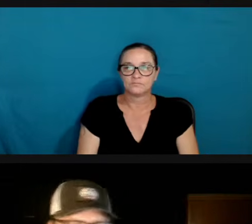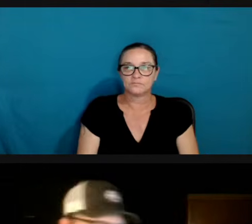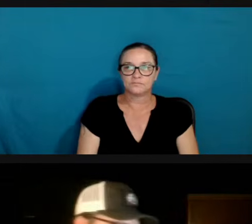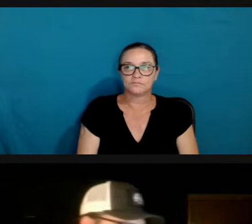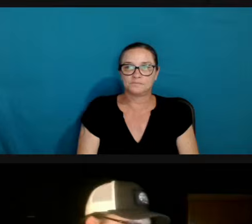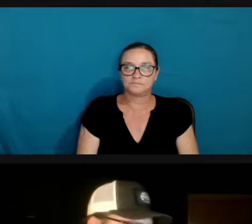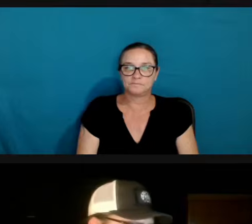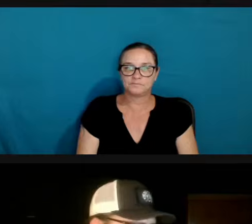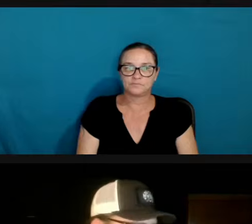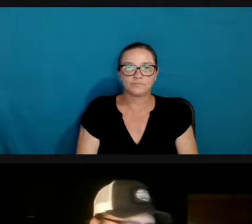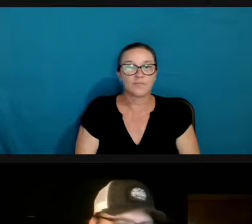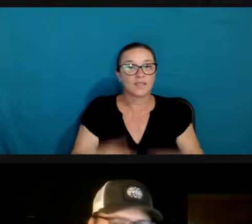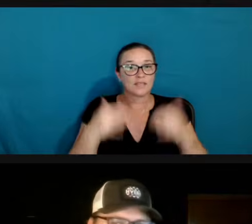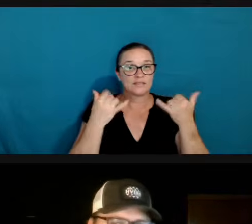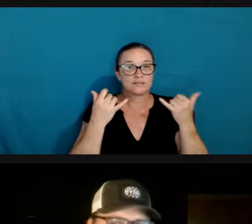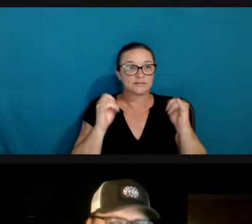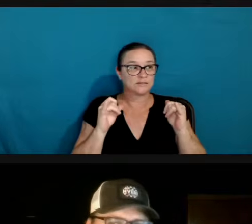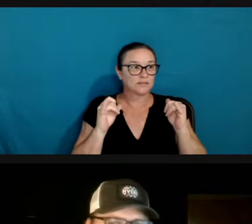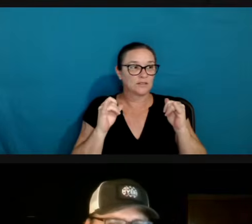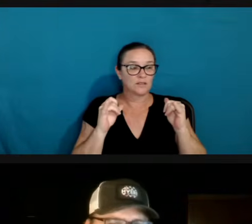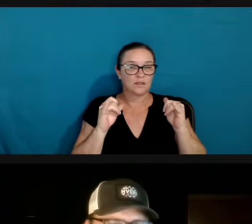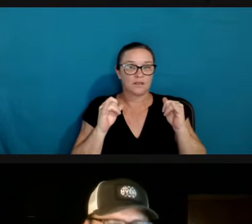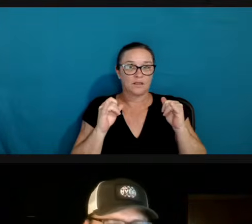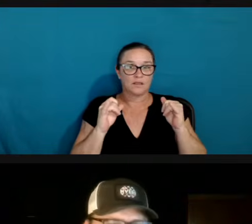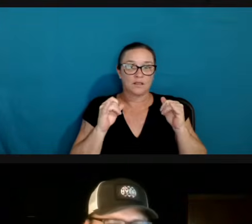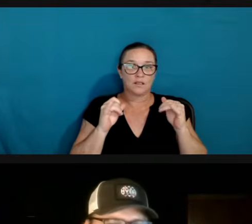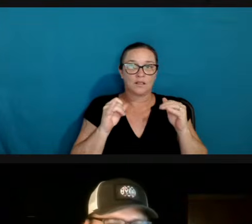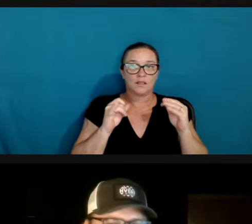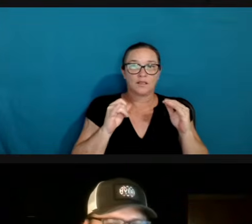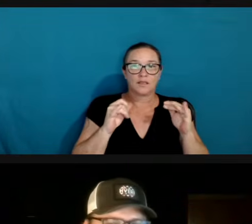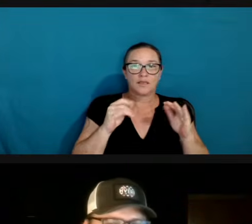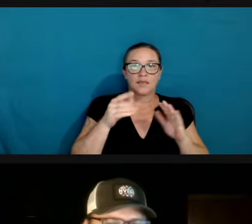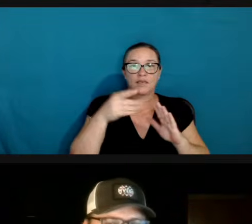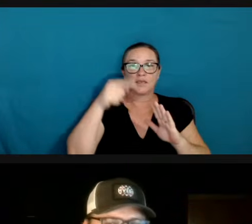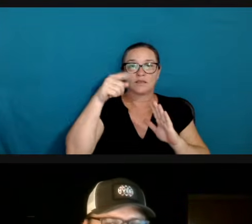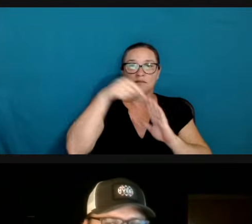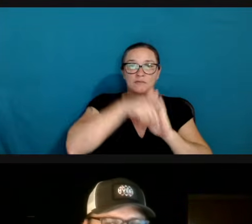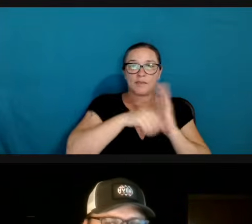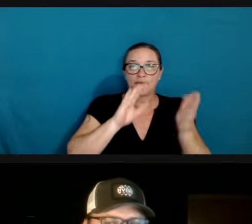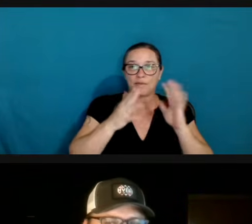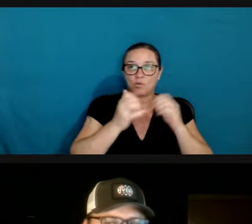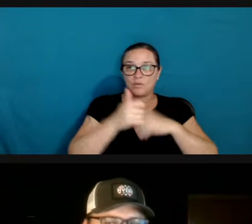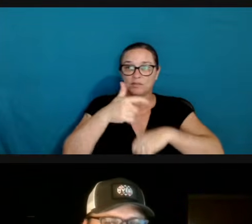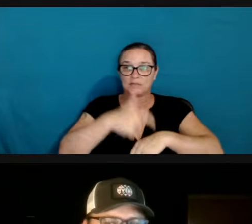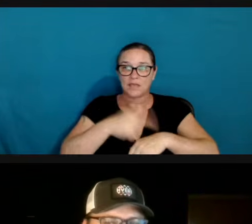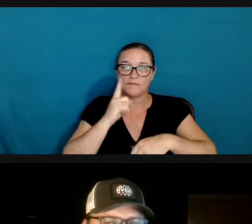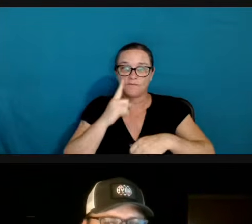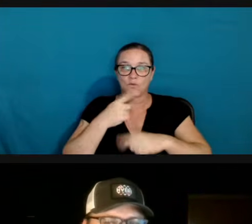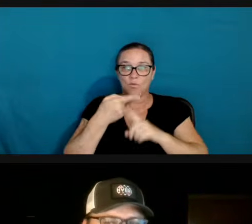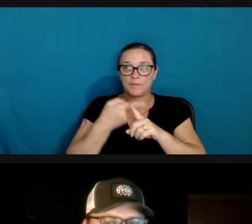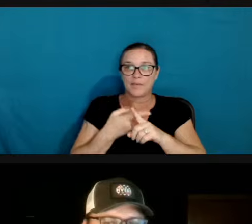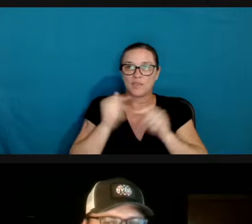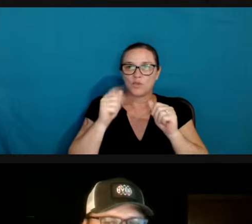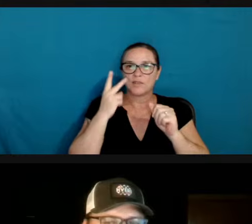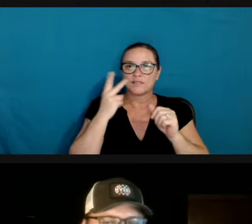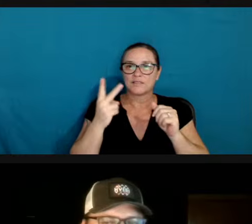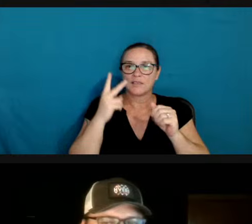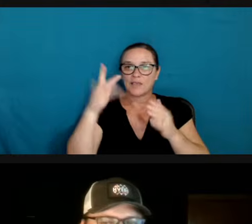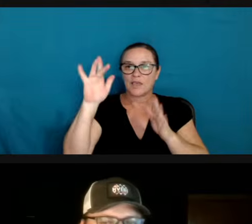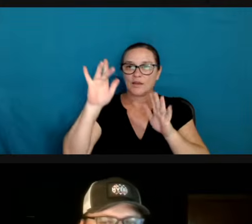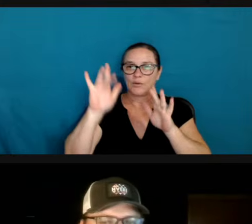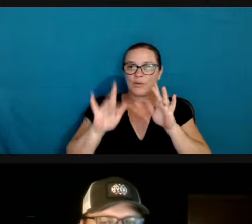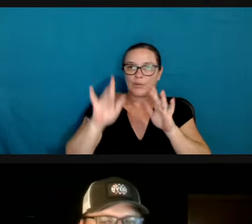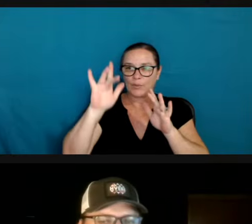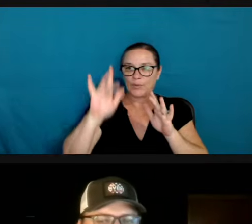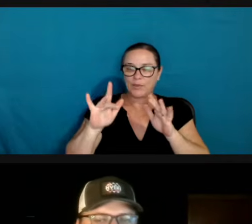But still, also depth versus time for the last month, similar gap, a little bit more evident and striking here. And you can see just in the shallow region, not